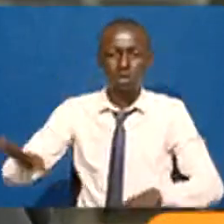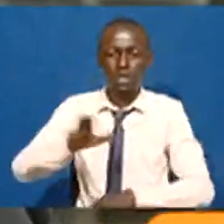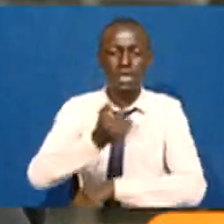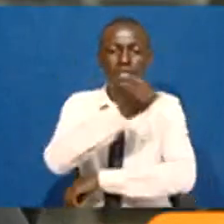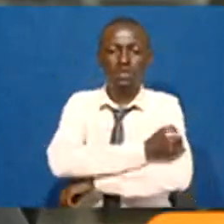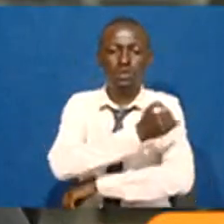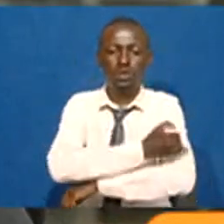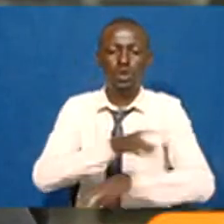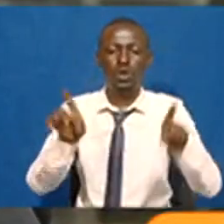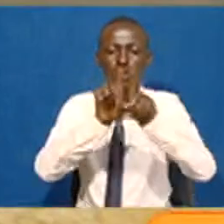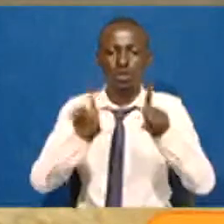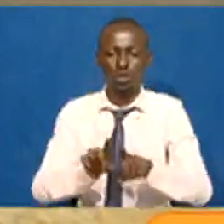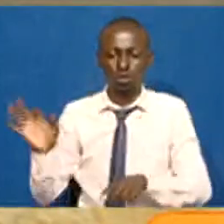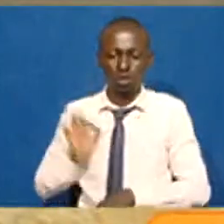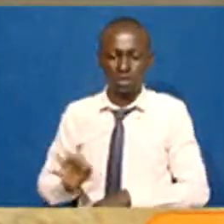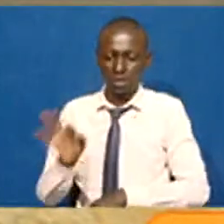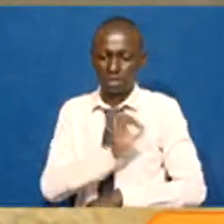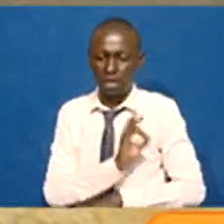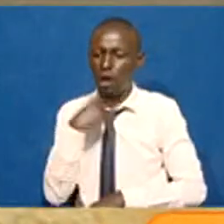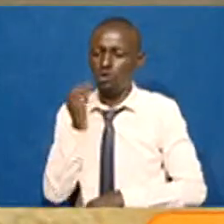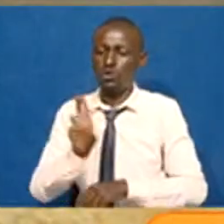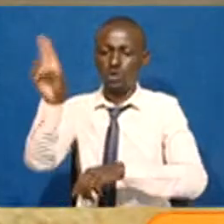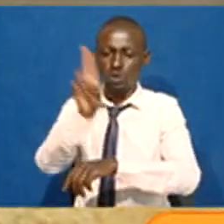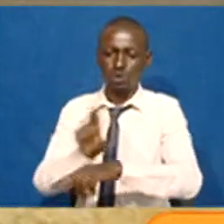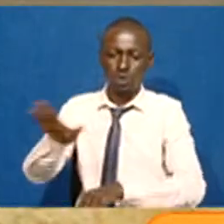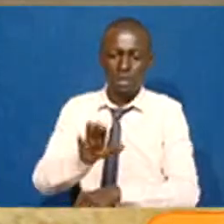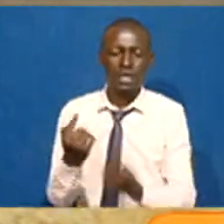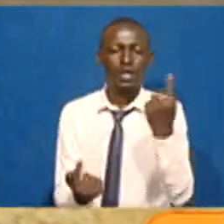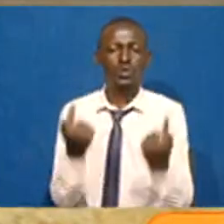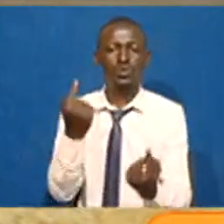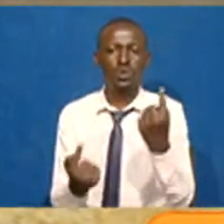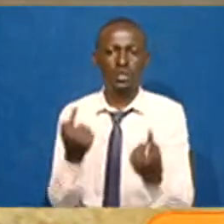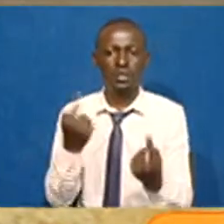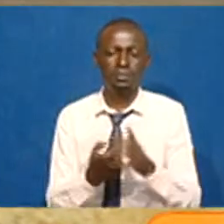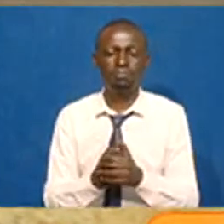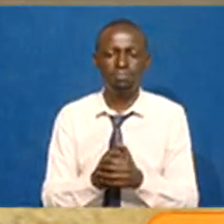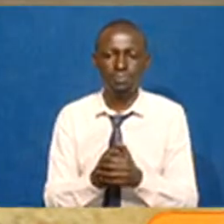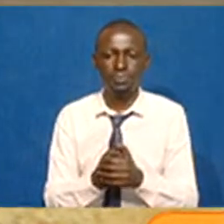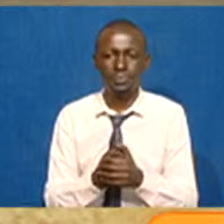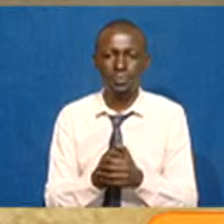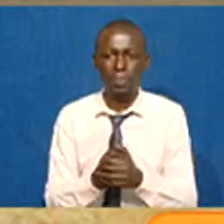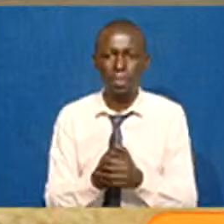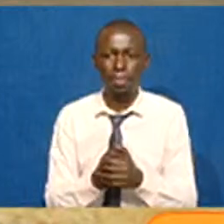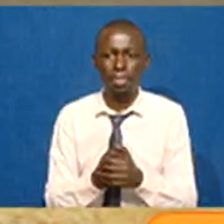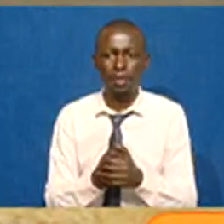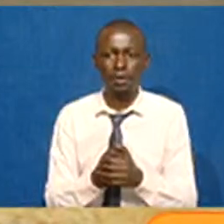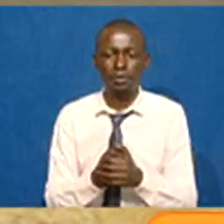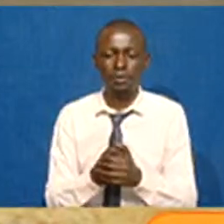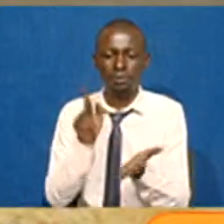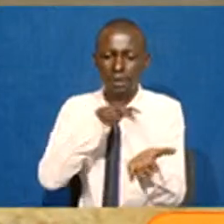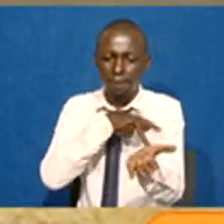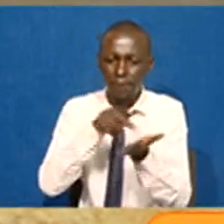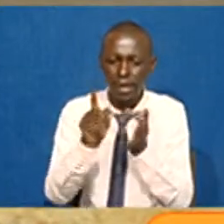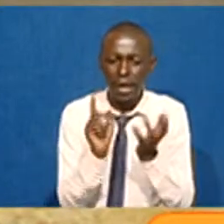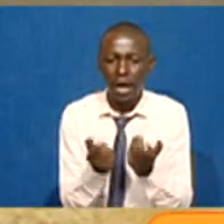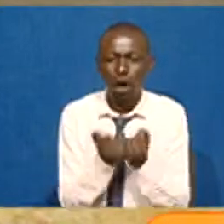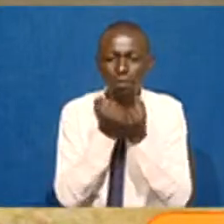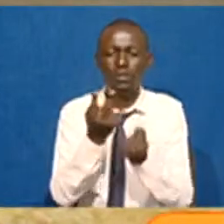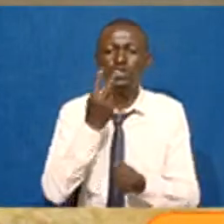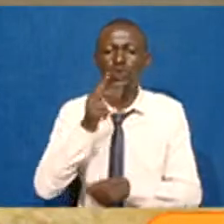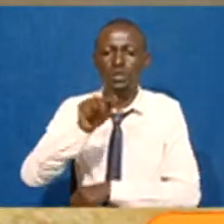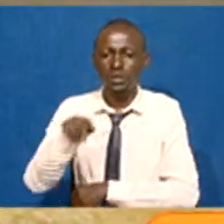users who are the staff in the kitchen. The jiko, which I'm using, the firewood, I bought it at around